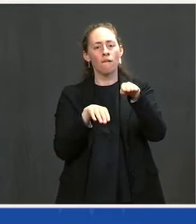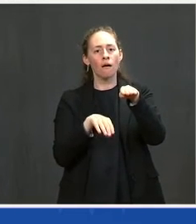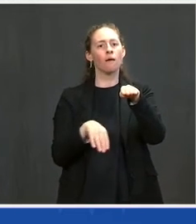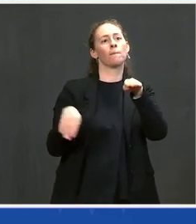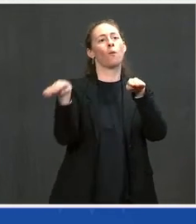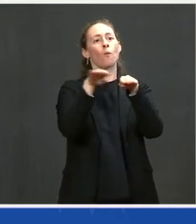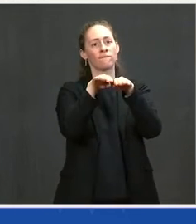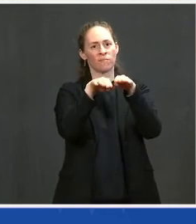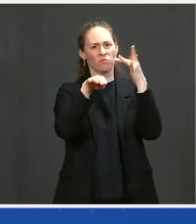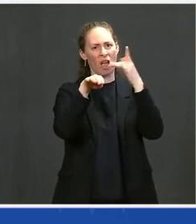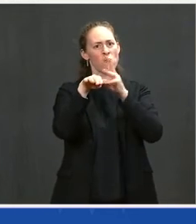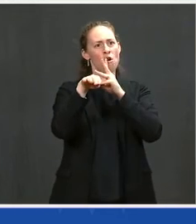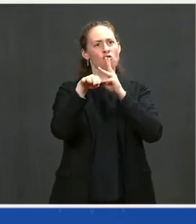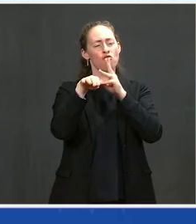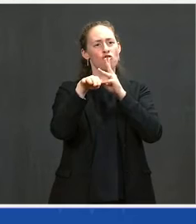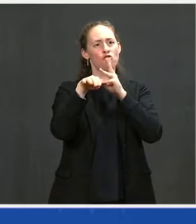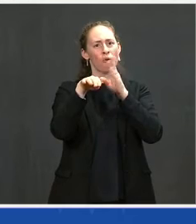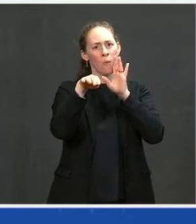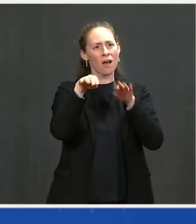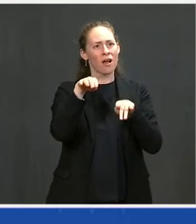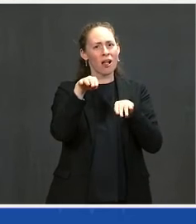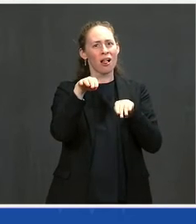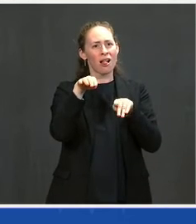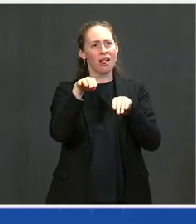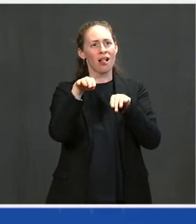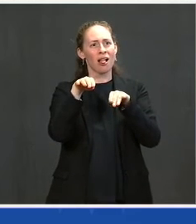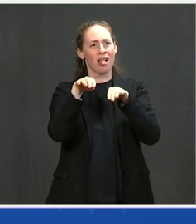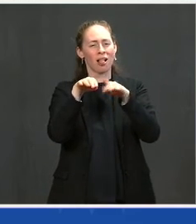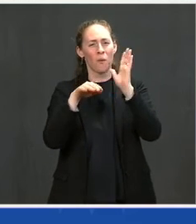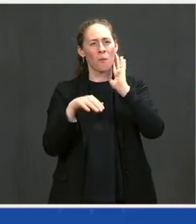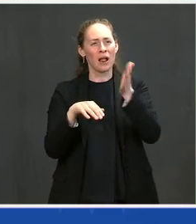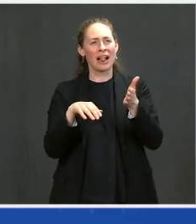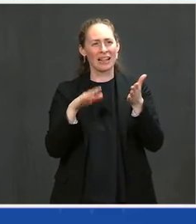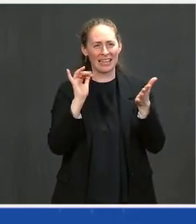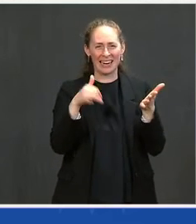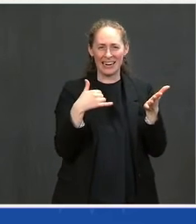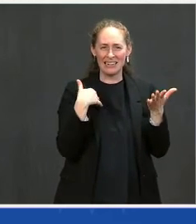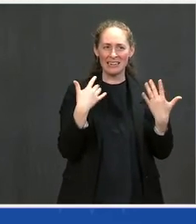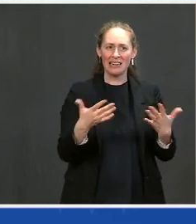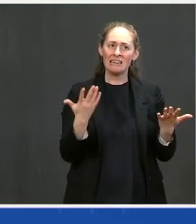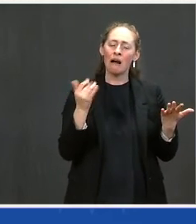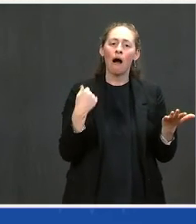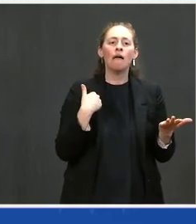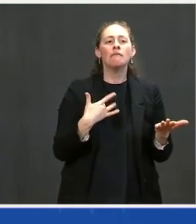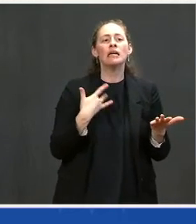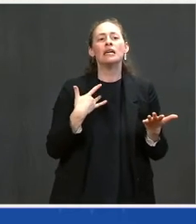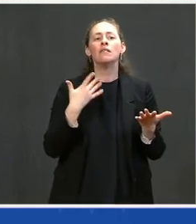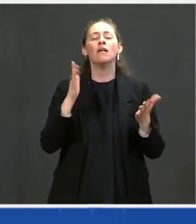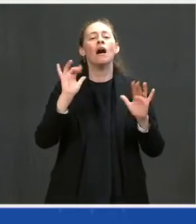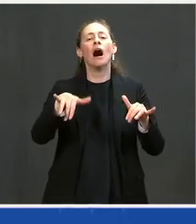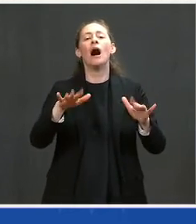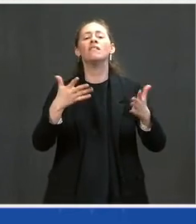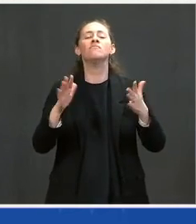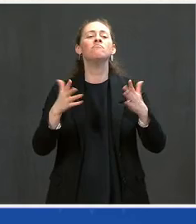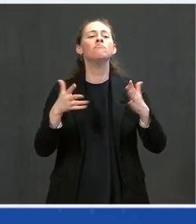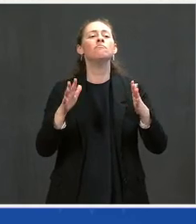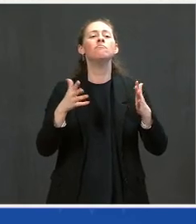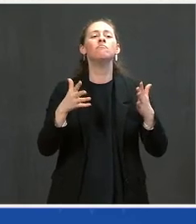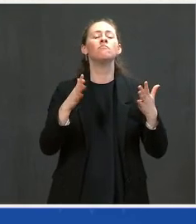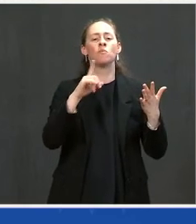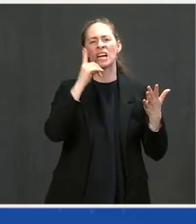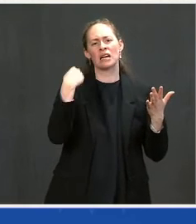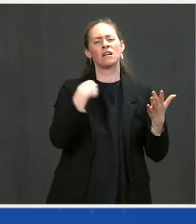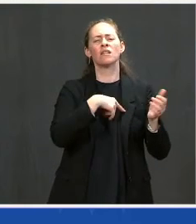Only get worse unless we stop it. There's so much we can do. Look at all the